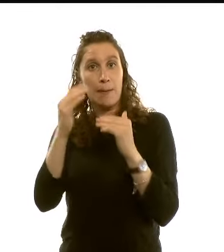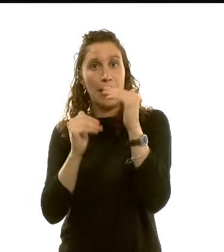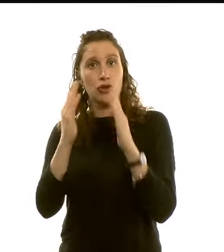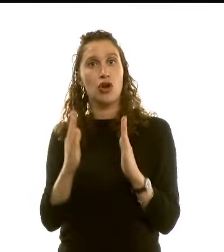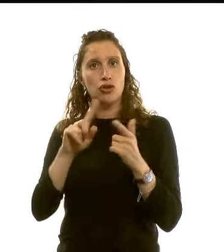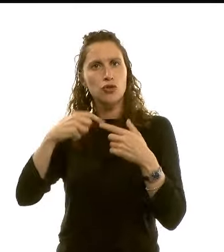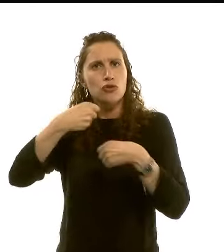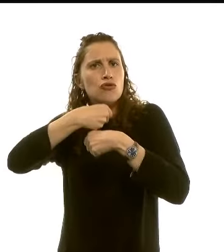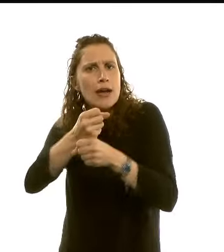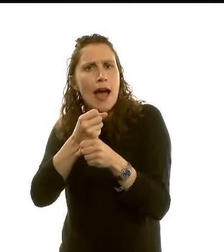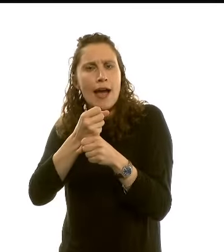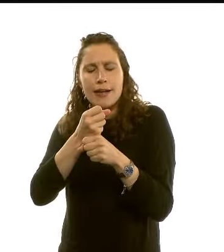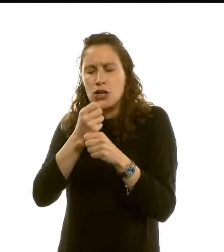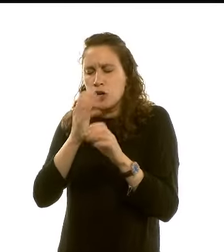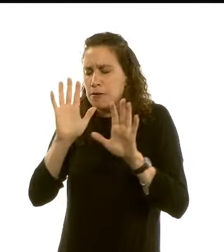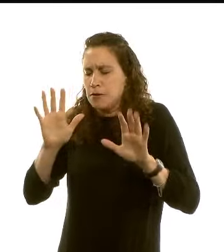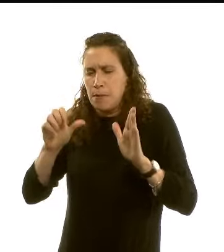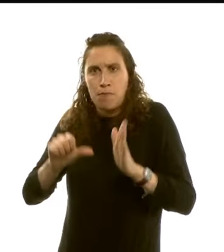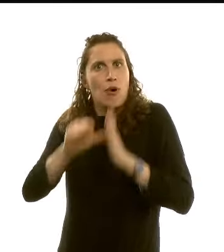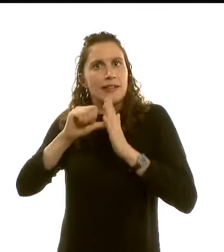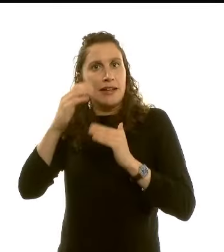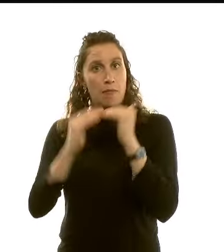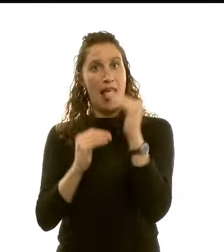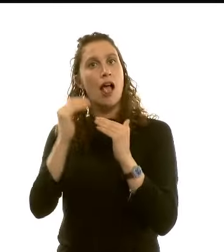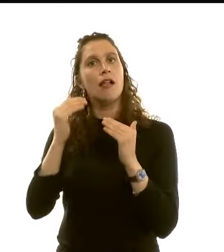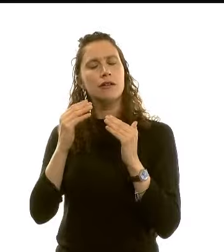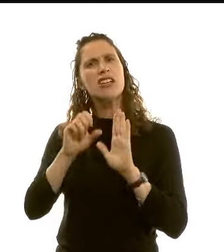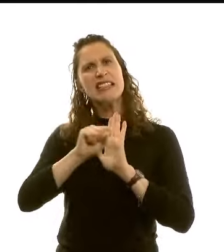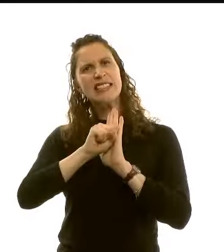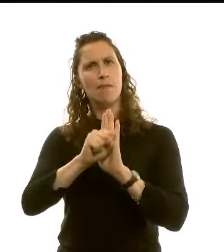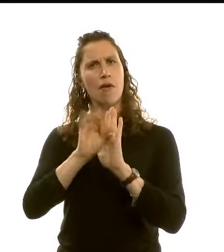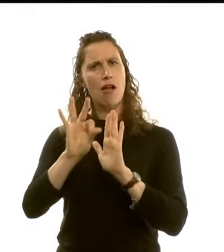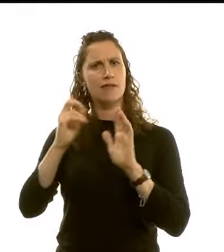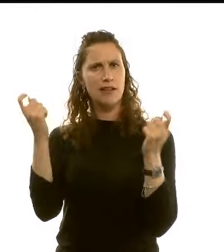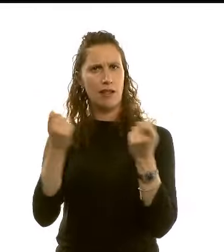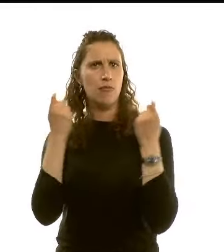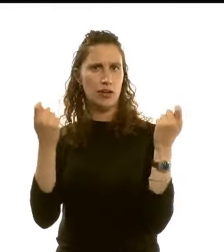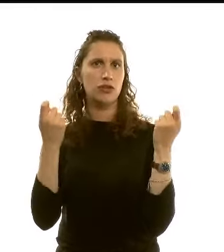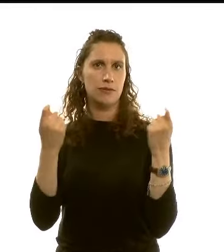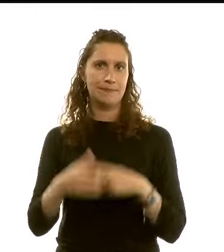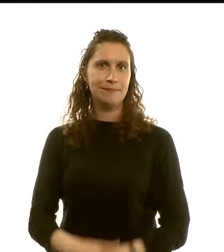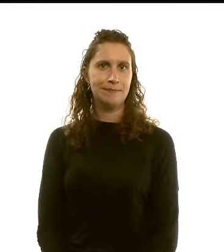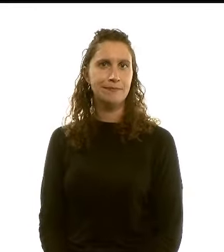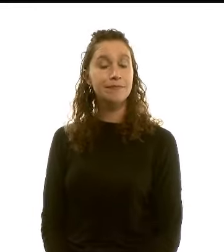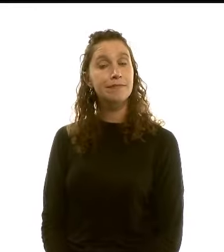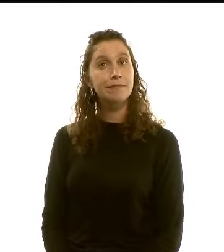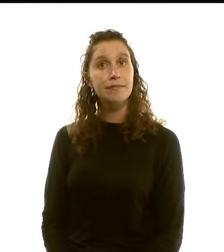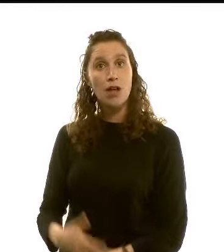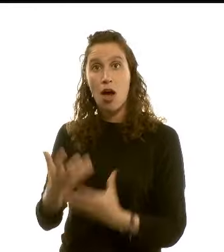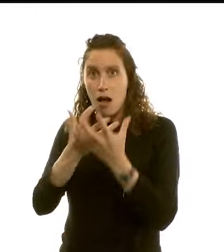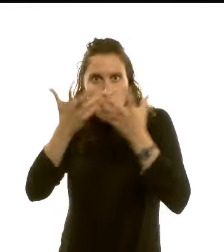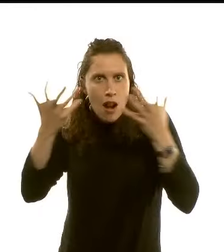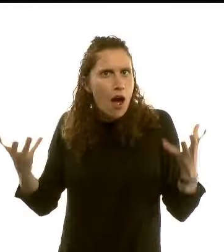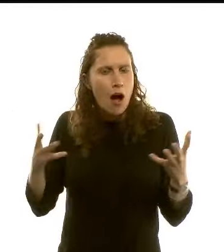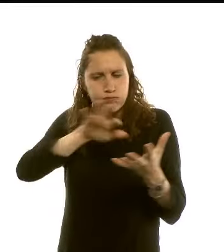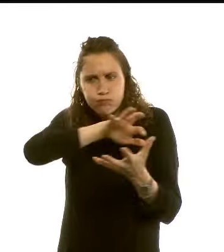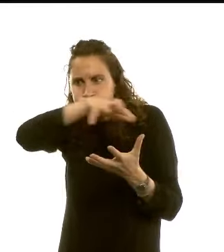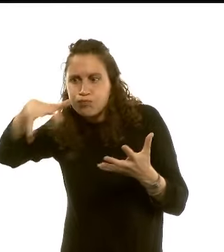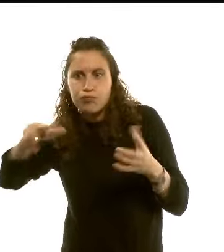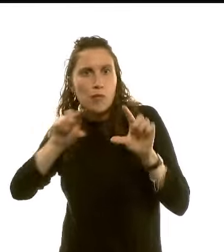to create a super impressive build that is a true symbol of celebration. So there's going to be plenty of bricks,